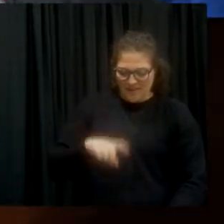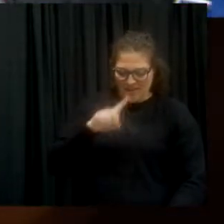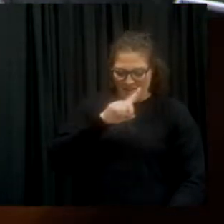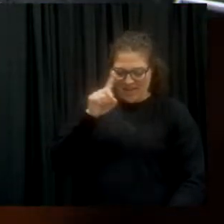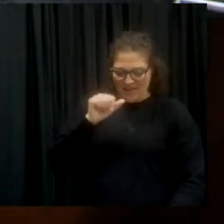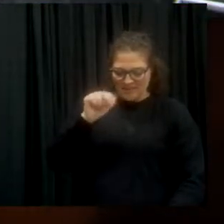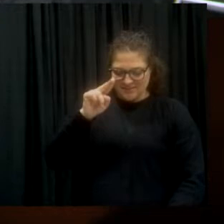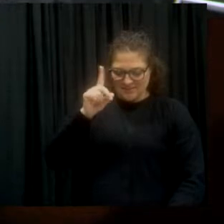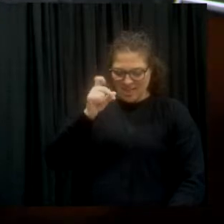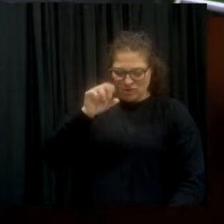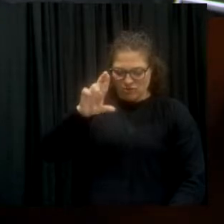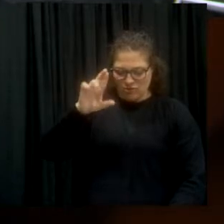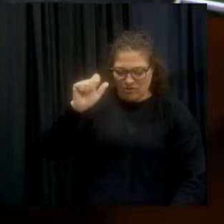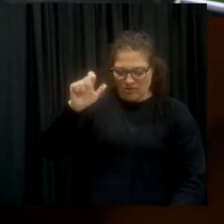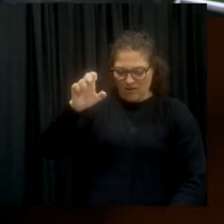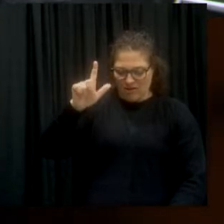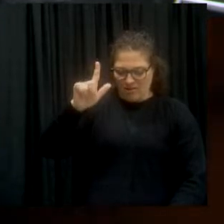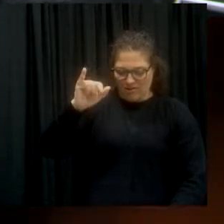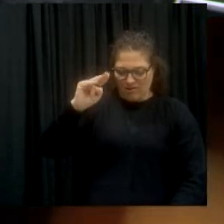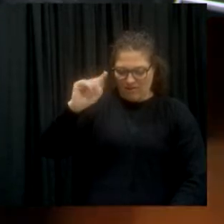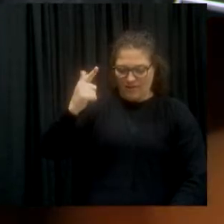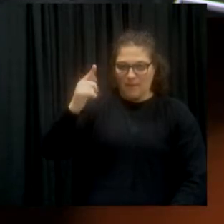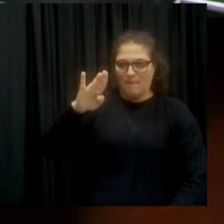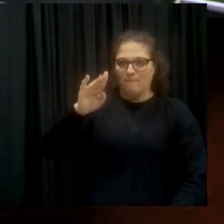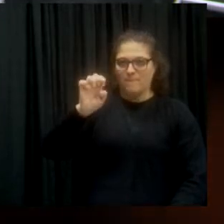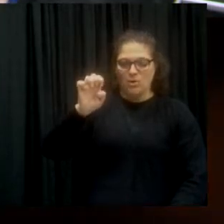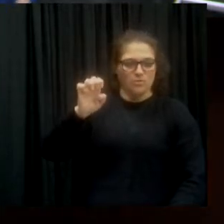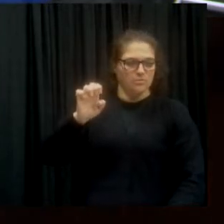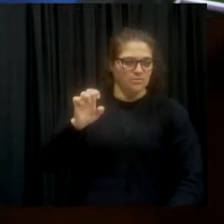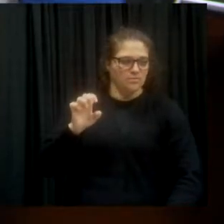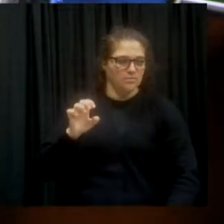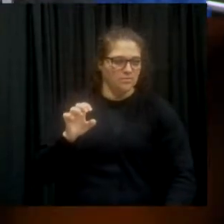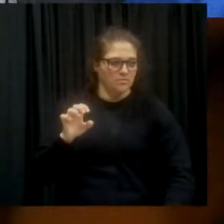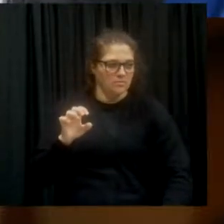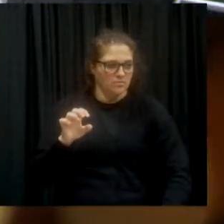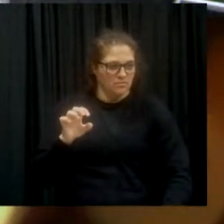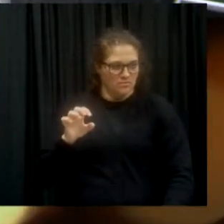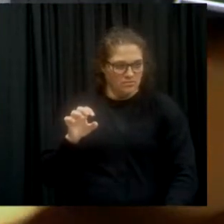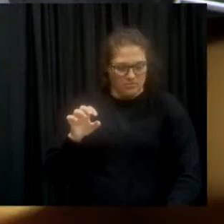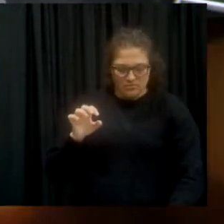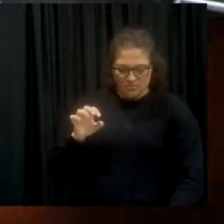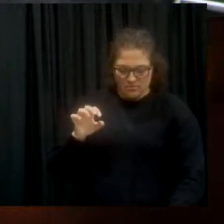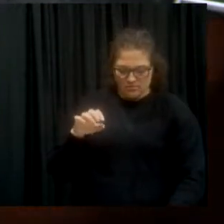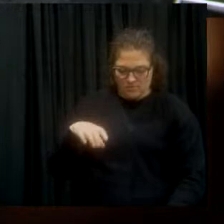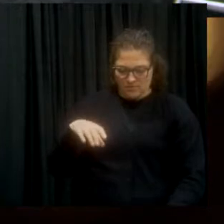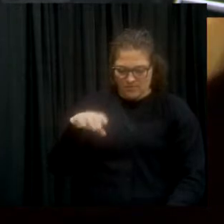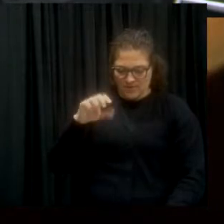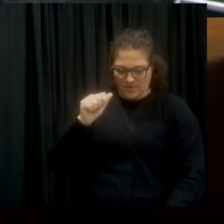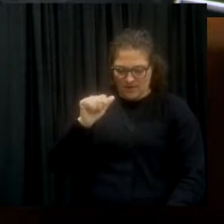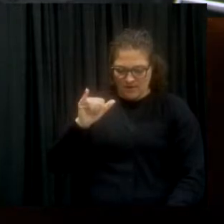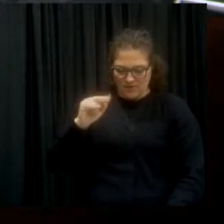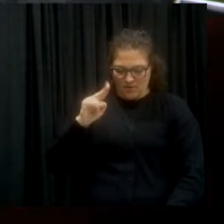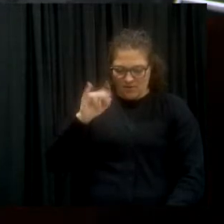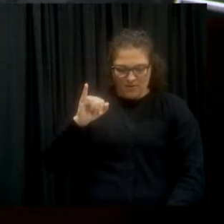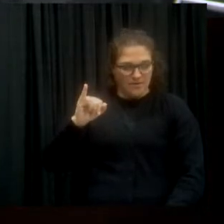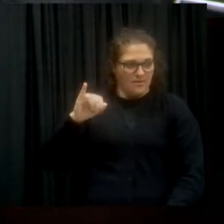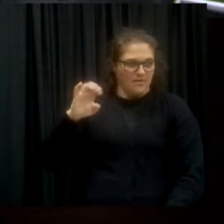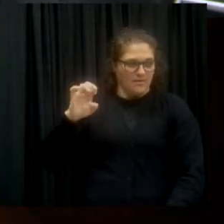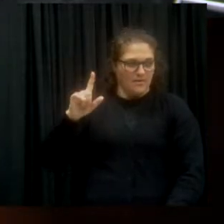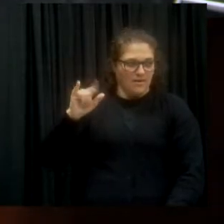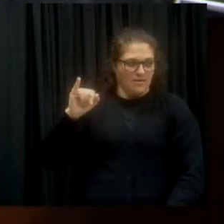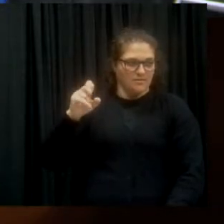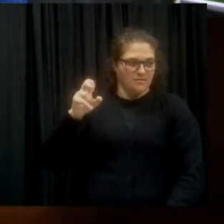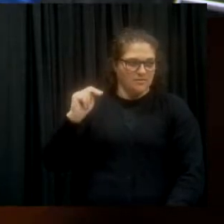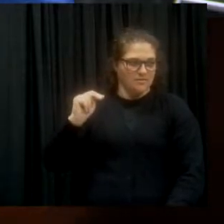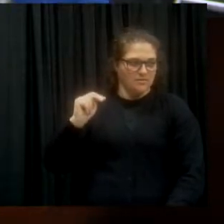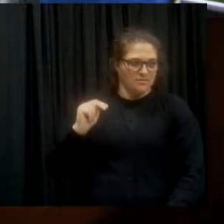Xander Ellingbo. Ayani Ellison. Do you have a thing? Ayani Ellison. I think she had a